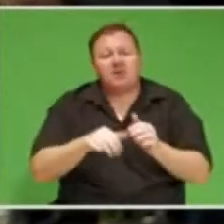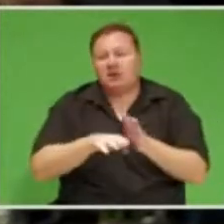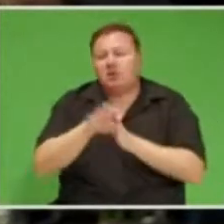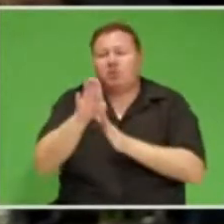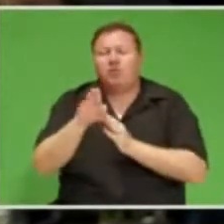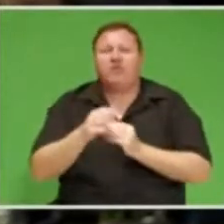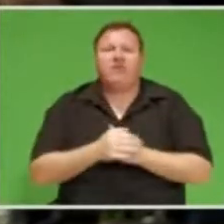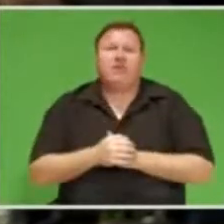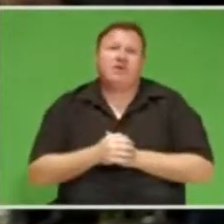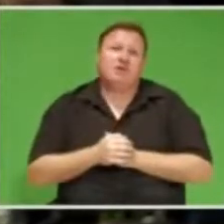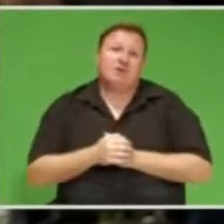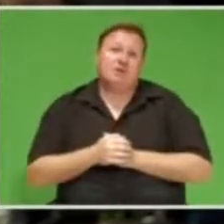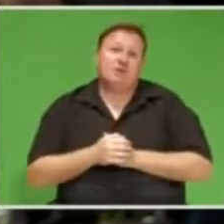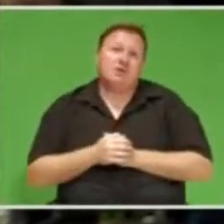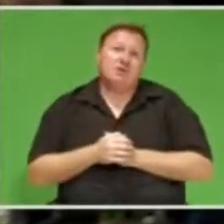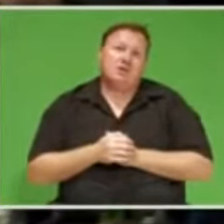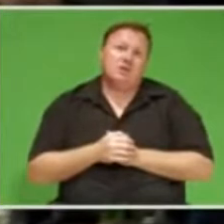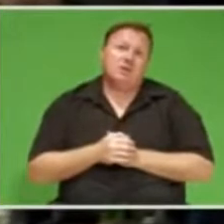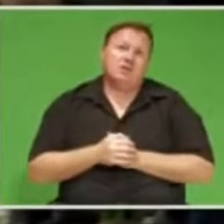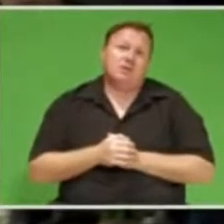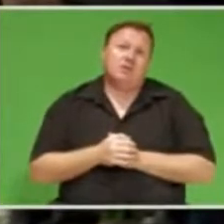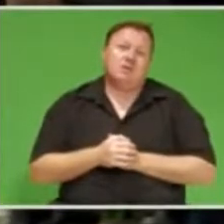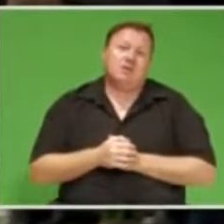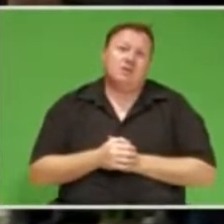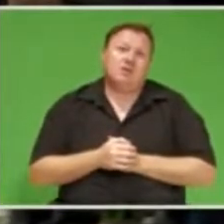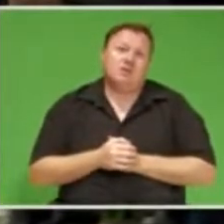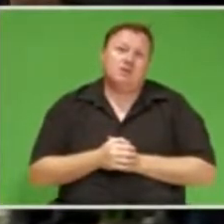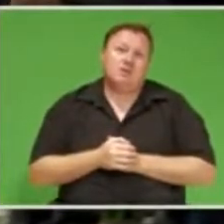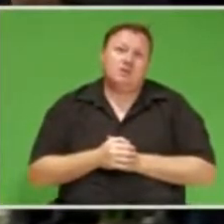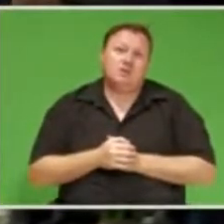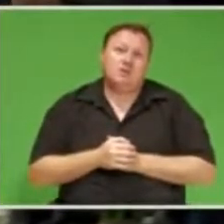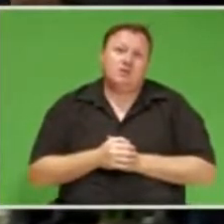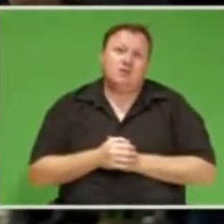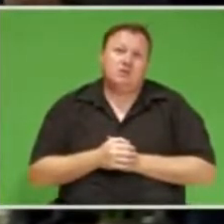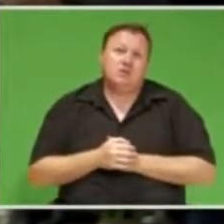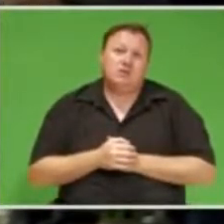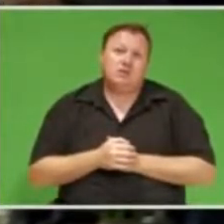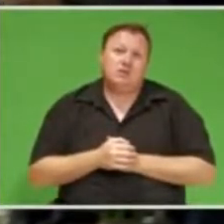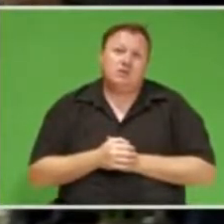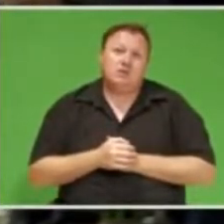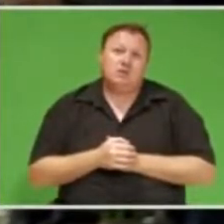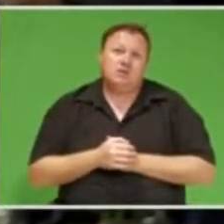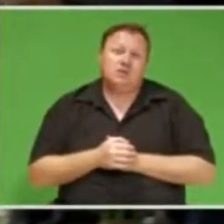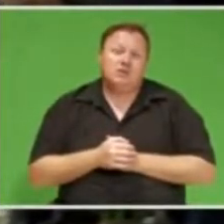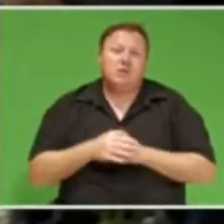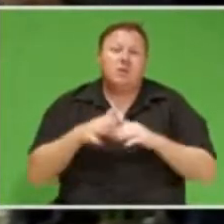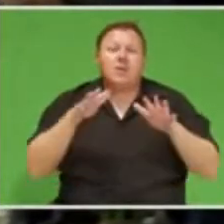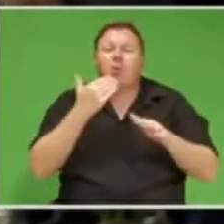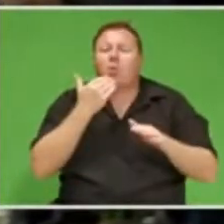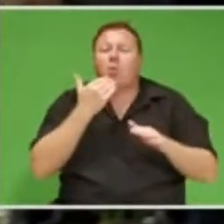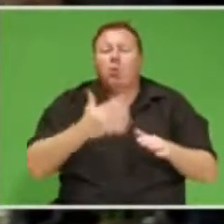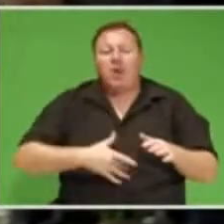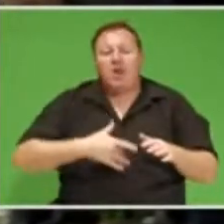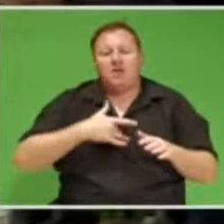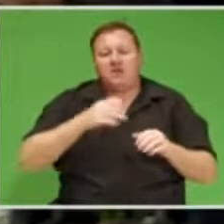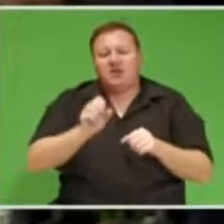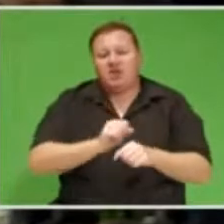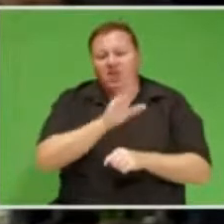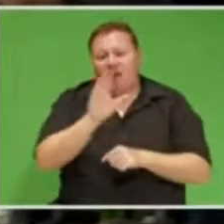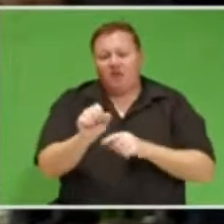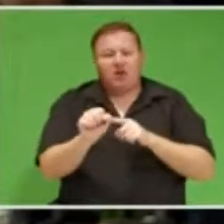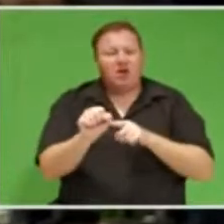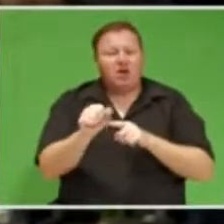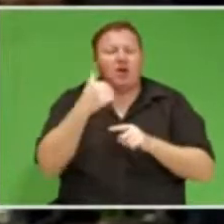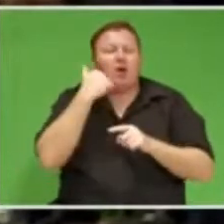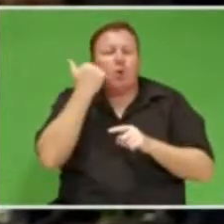Just as we are committed to improving the fortunes of our countrymen and women and to advancing